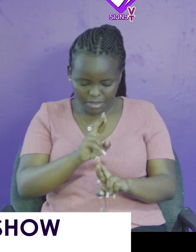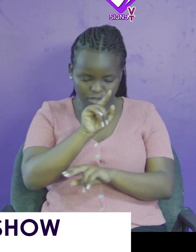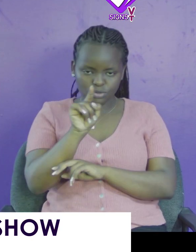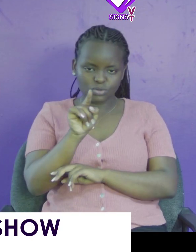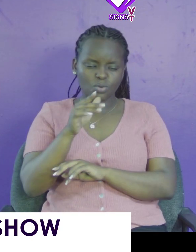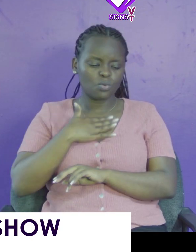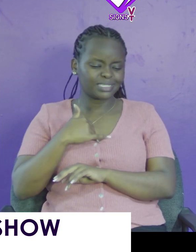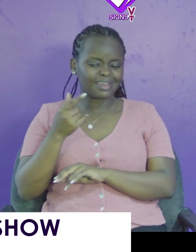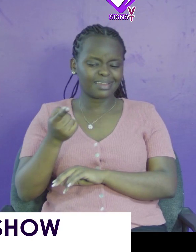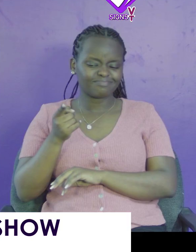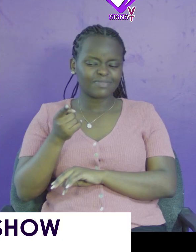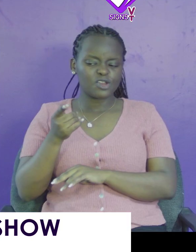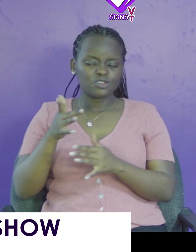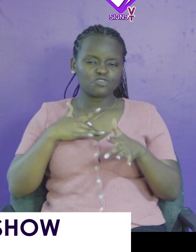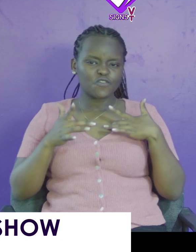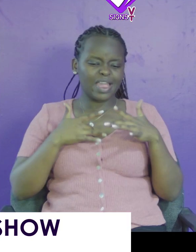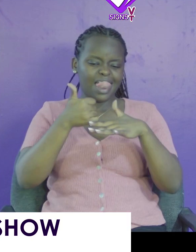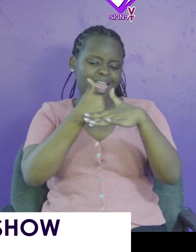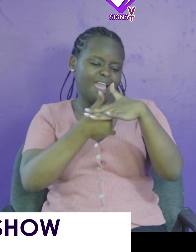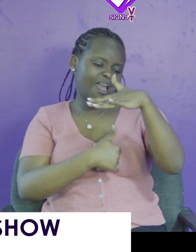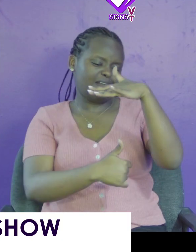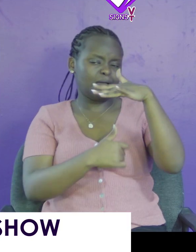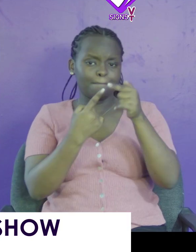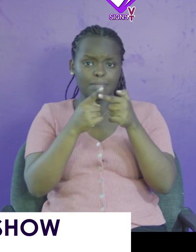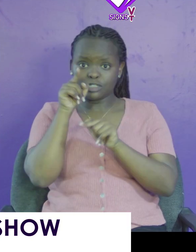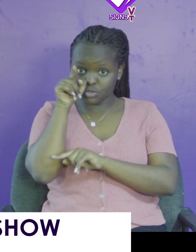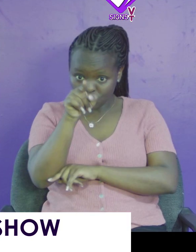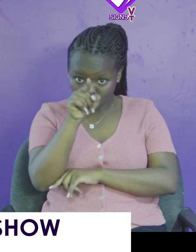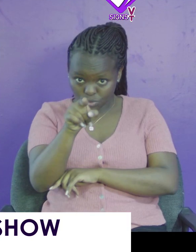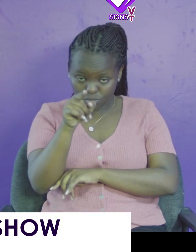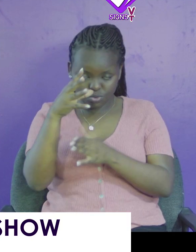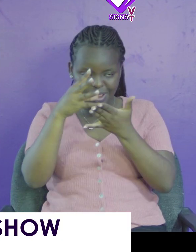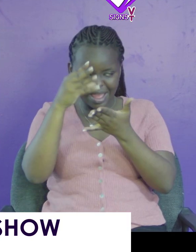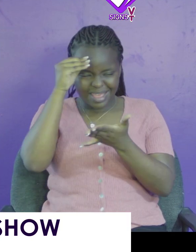to feel inferior, when in the real sense, it is you who's not learned